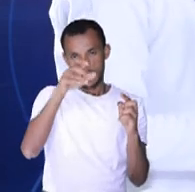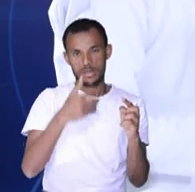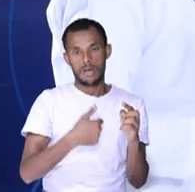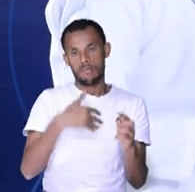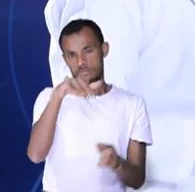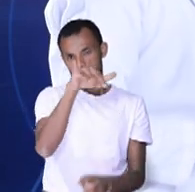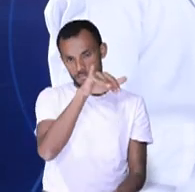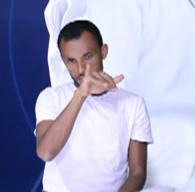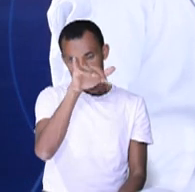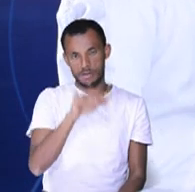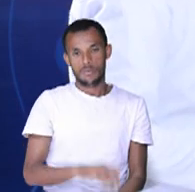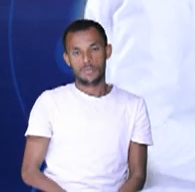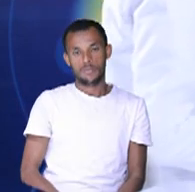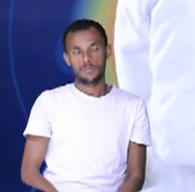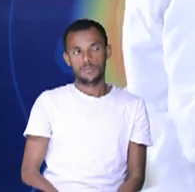be congruent,